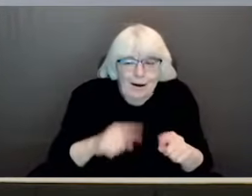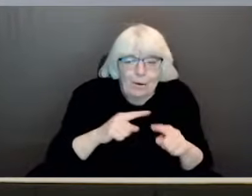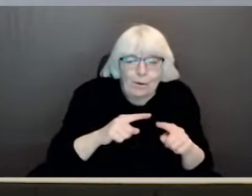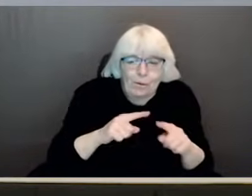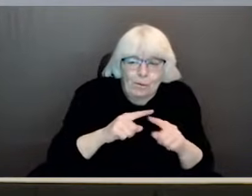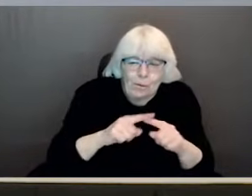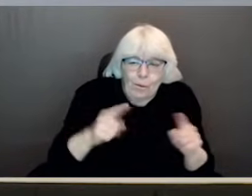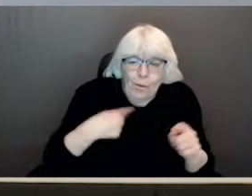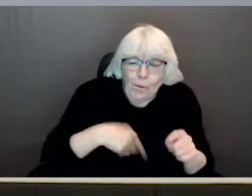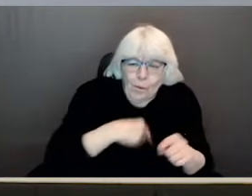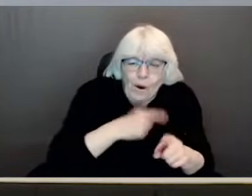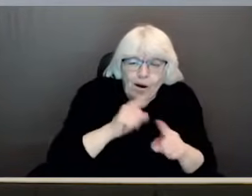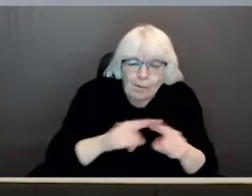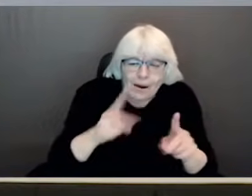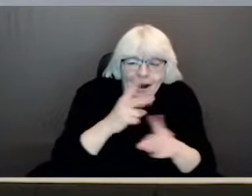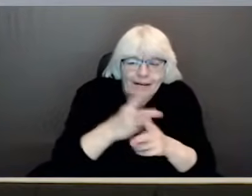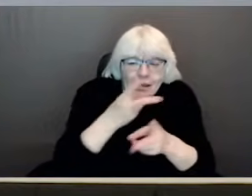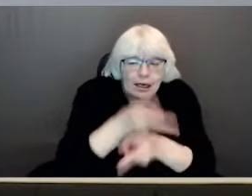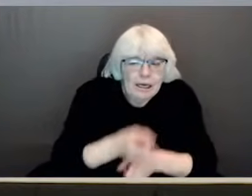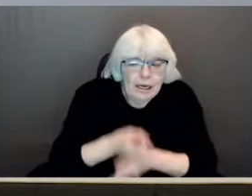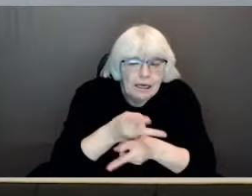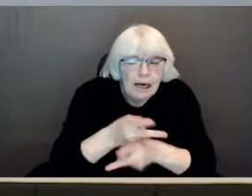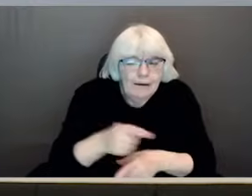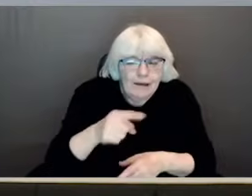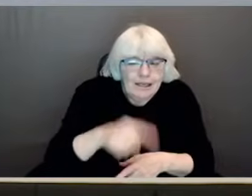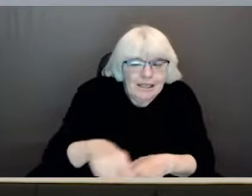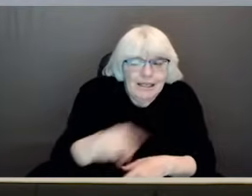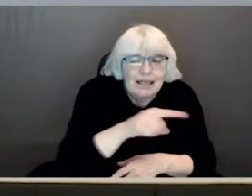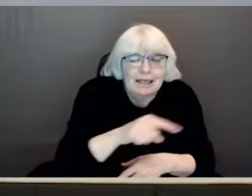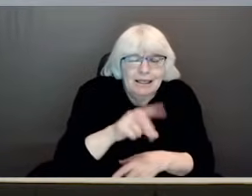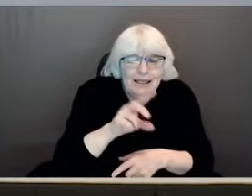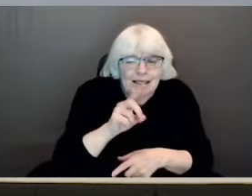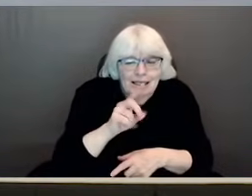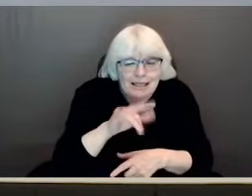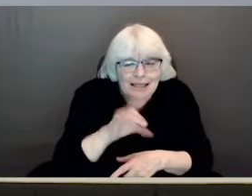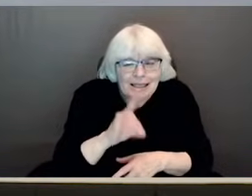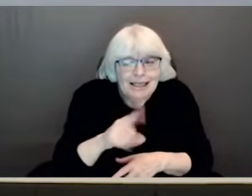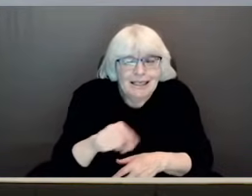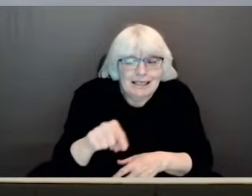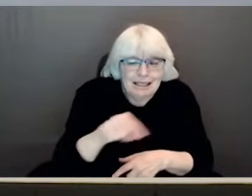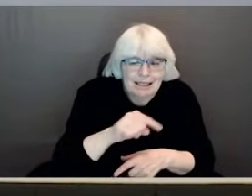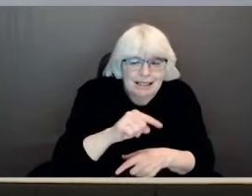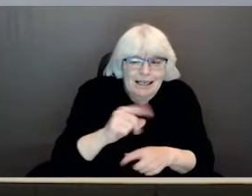in ICU, emergency departments, et cetera, would have had that early